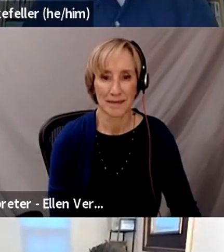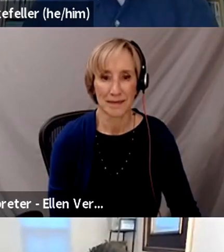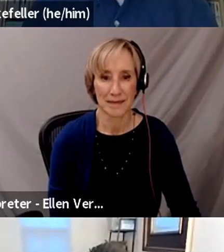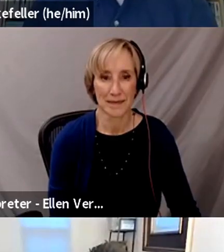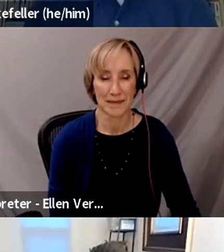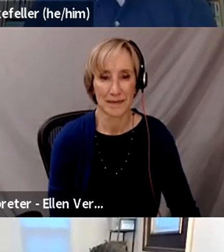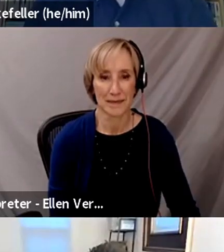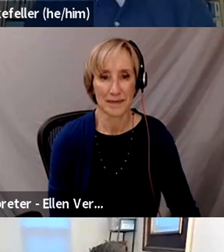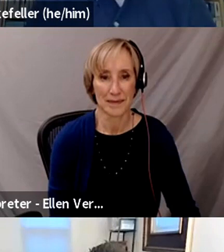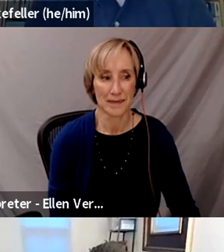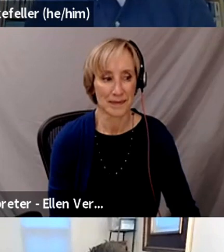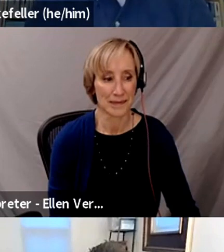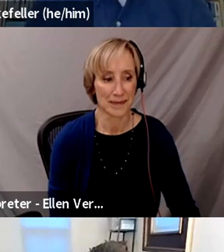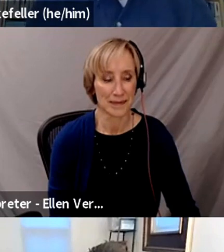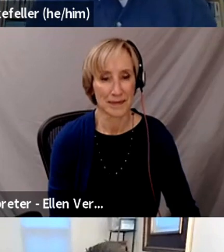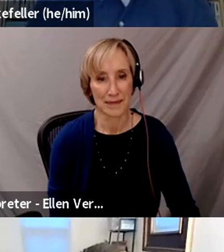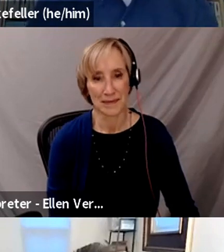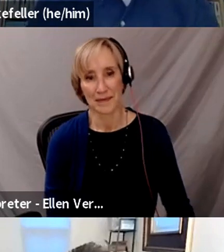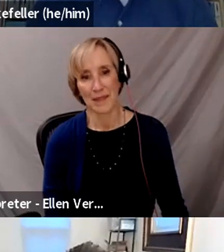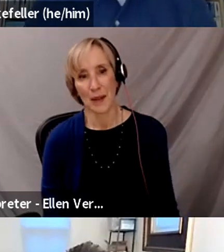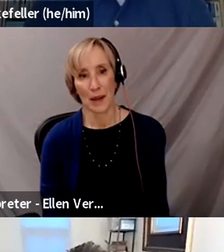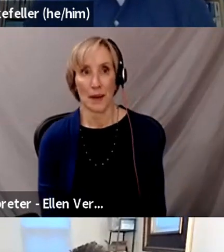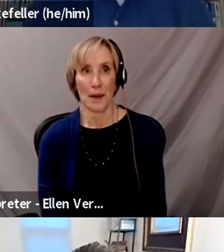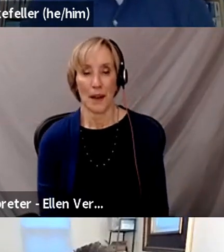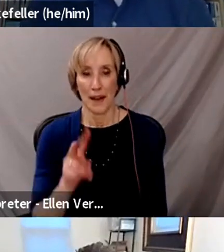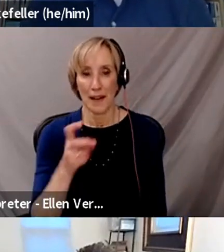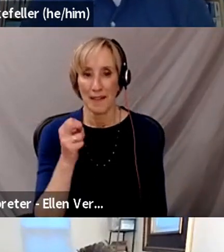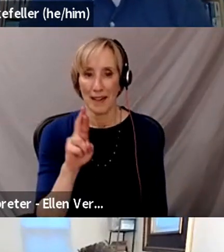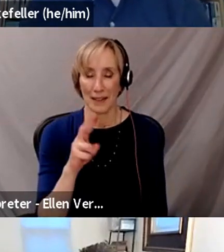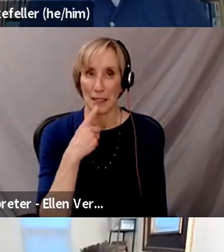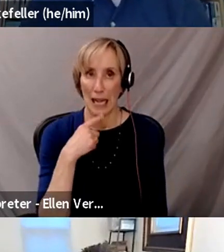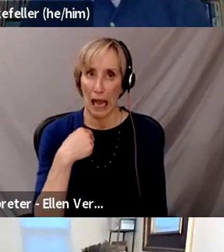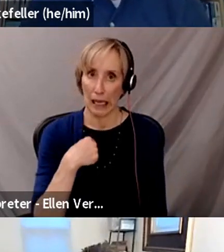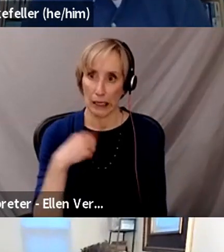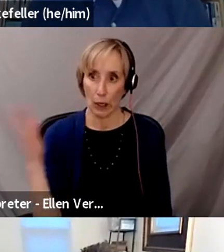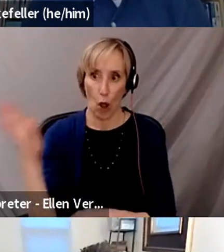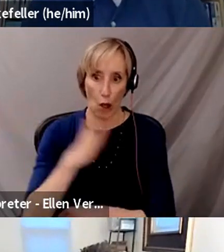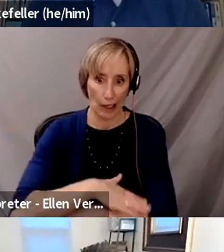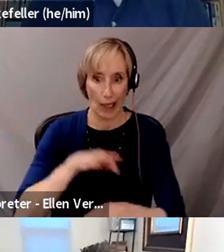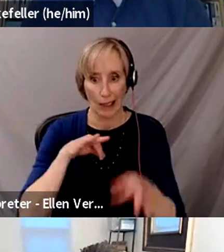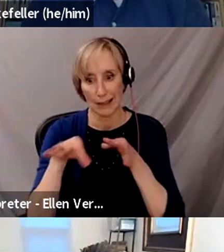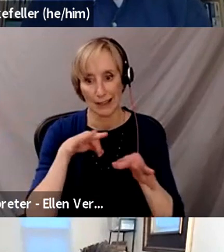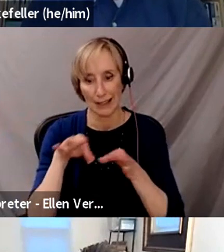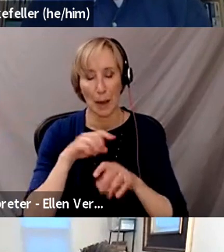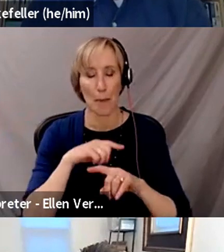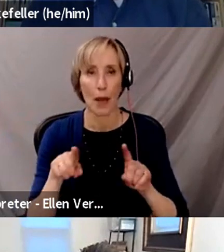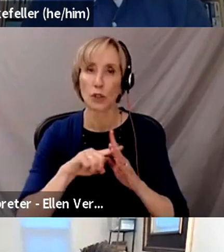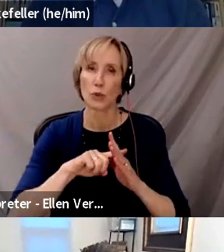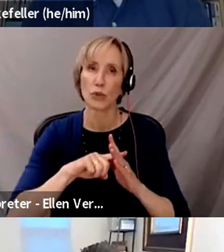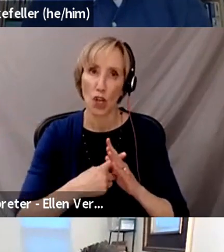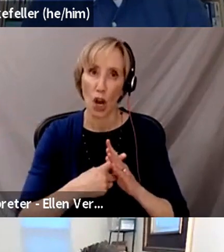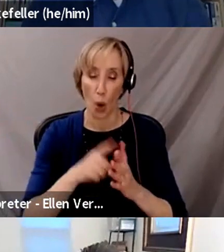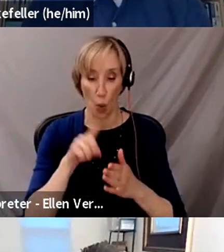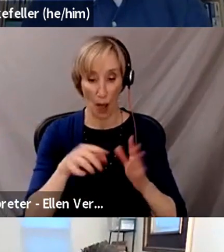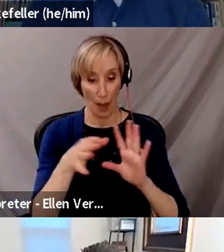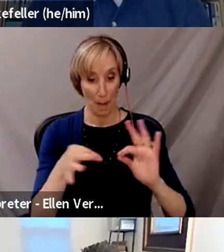I don't have too much time either to like really delve into all of this, but to start,